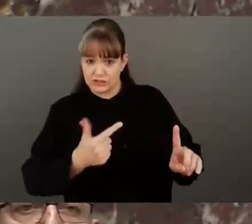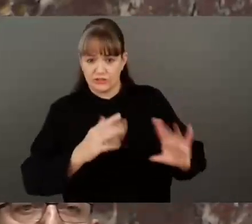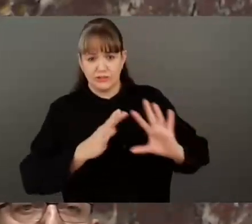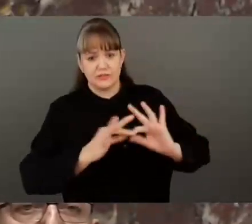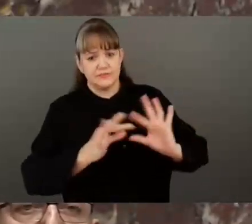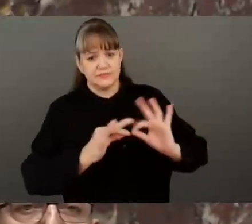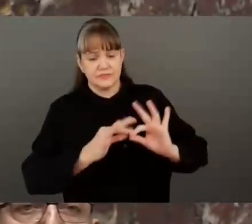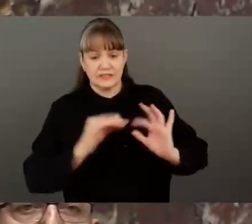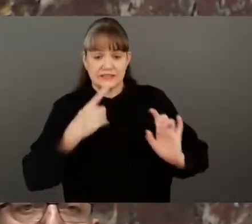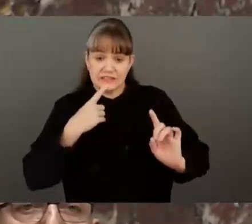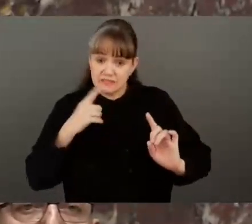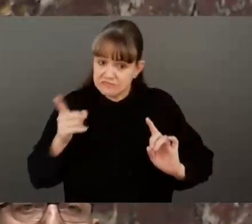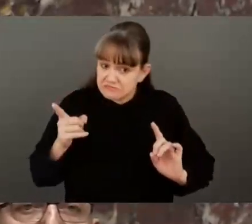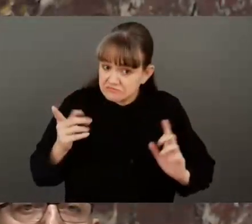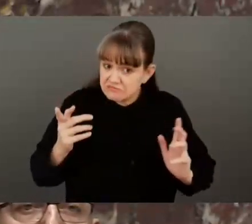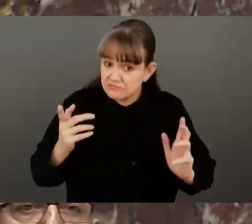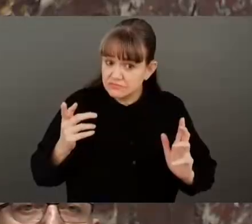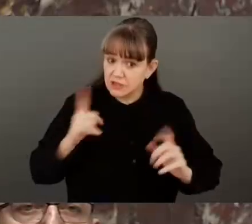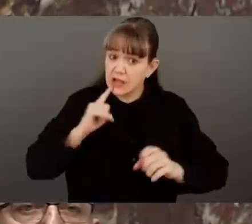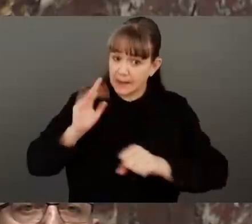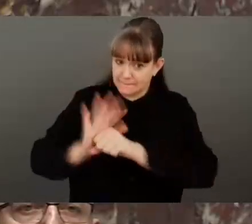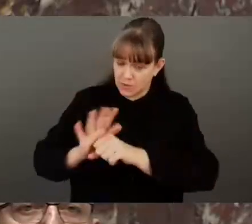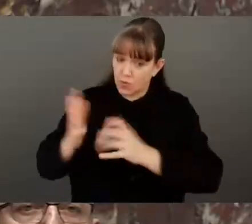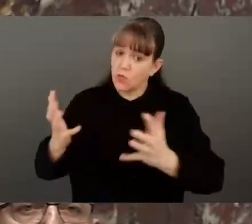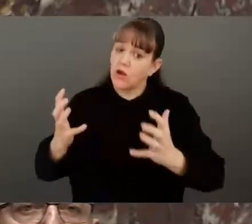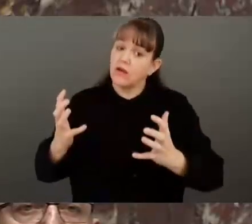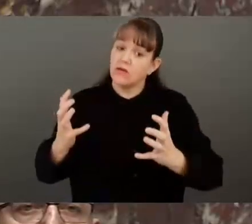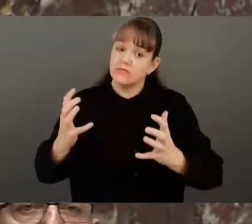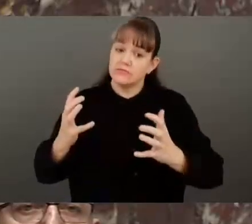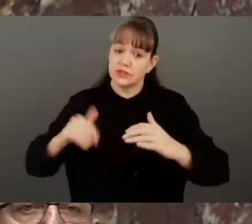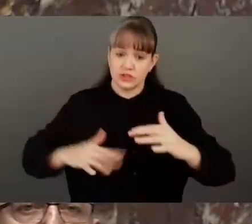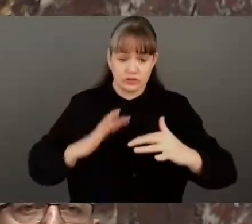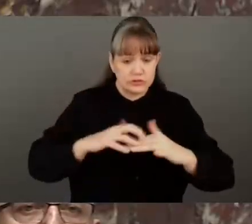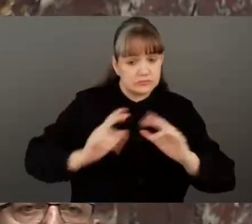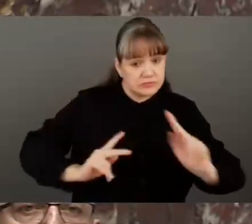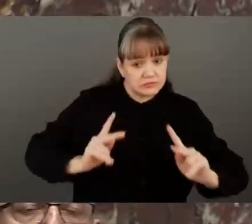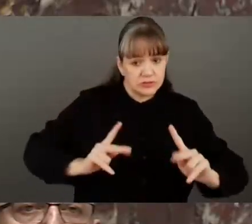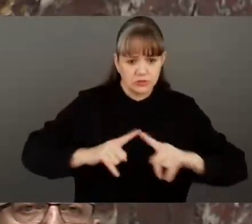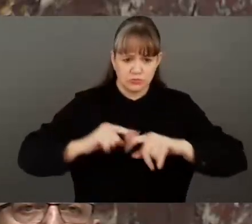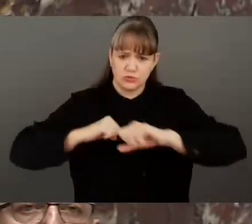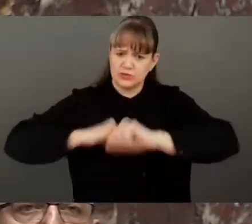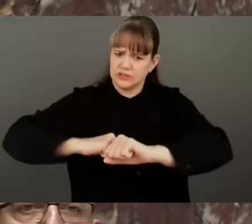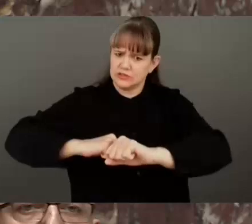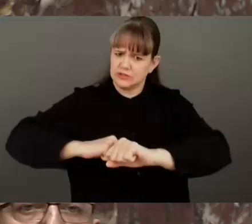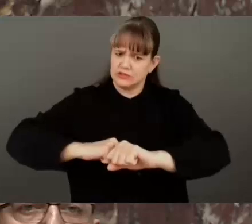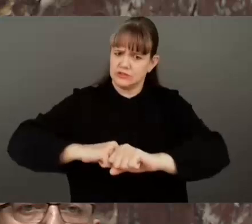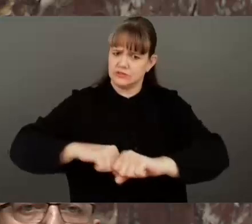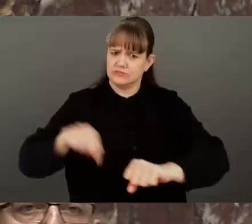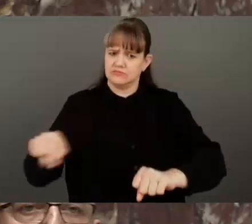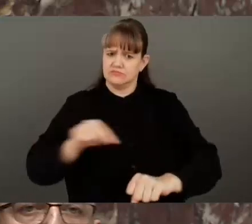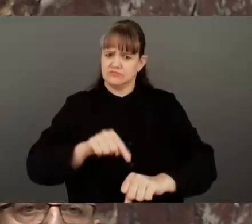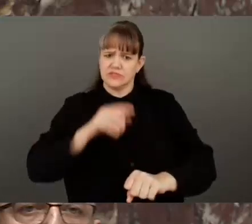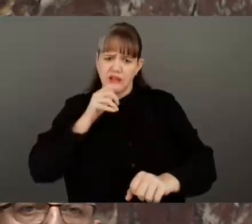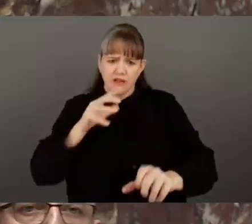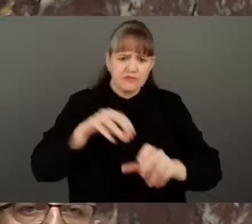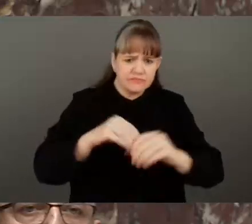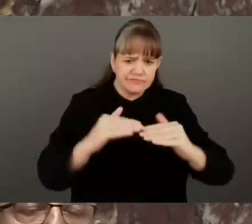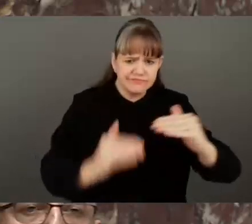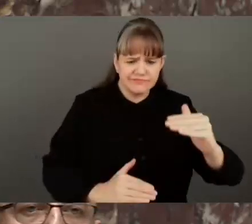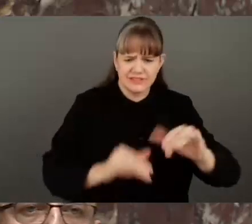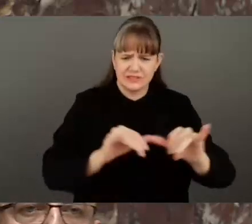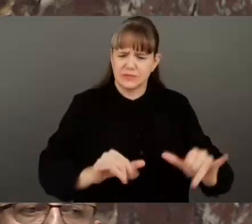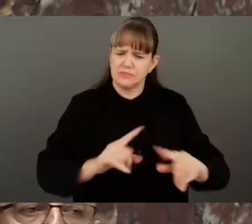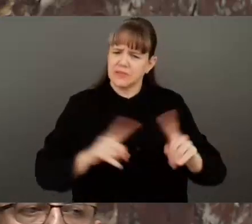an unjust system, yet we continue to see the province promote policing practices that further